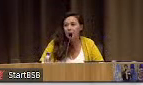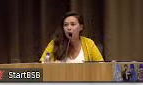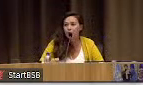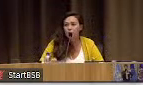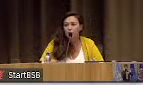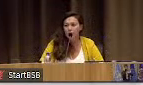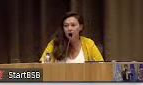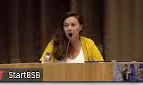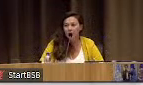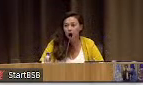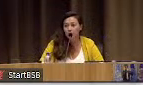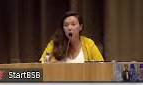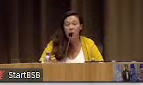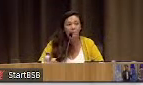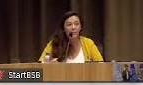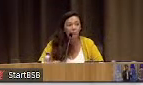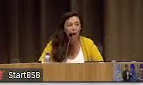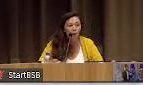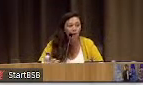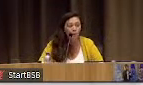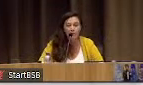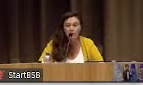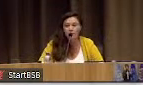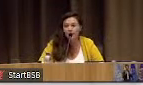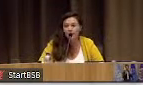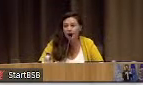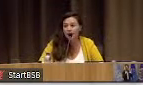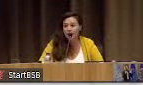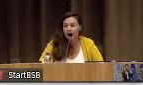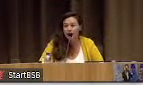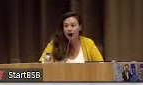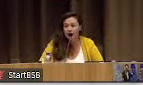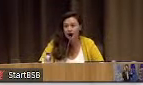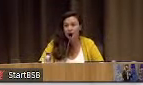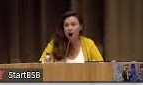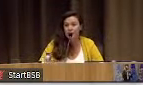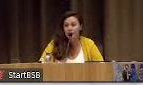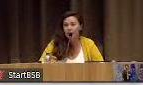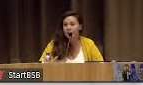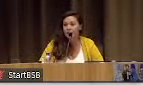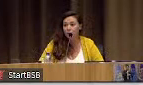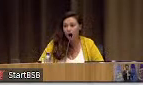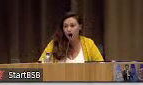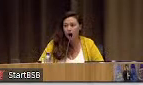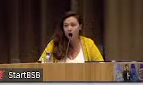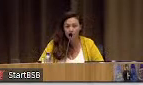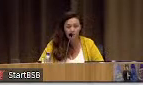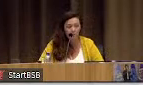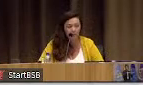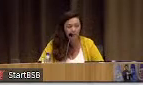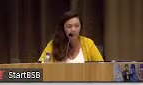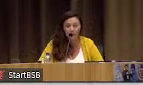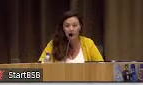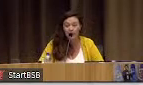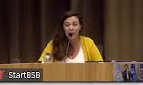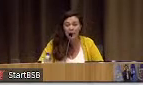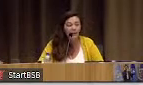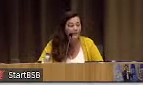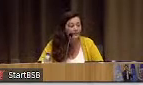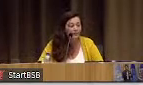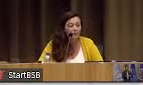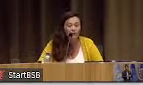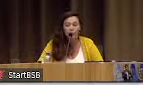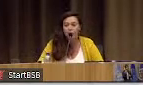everything that is in the system, in the electronic report, but what are the most important variables to exchange